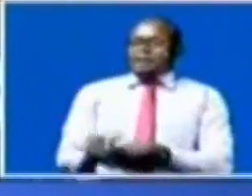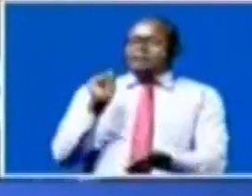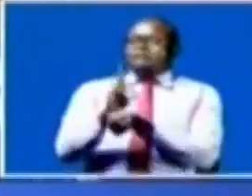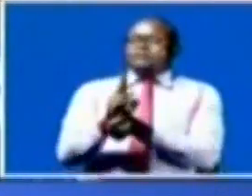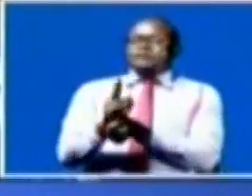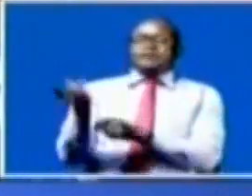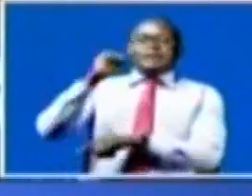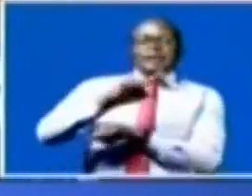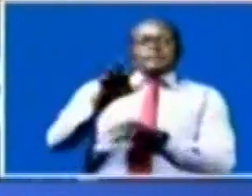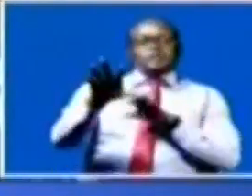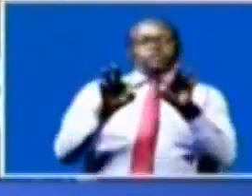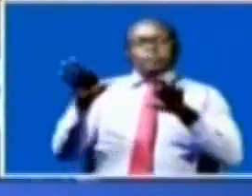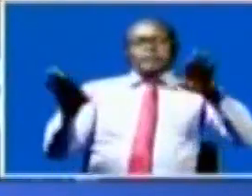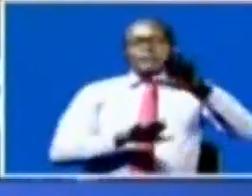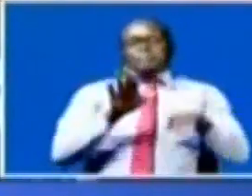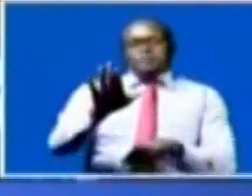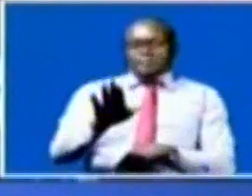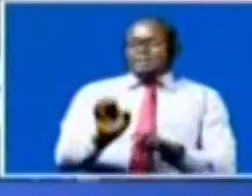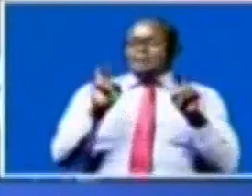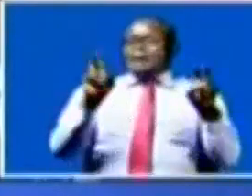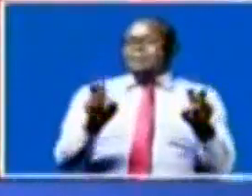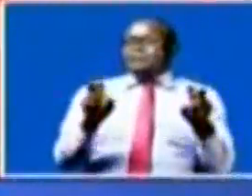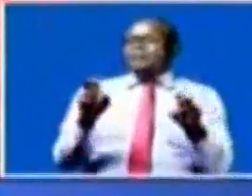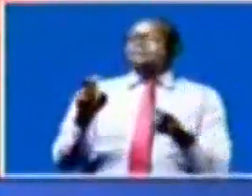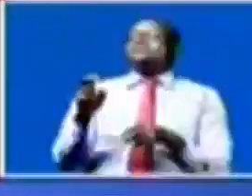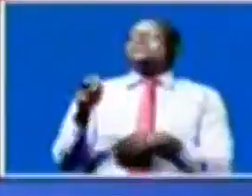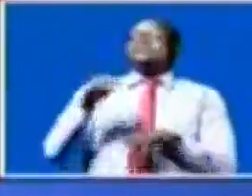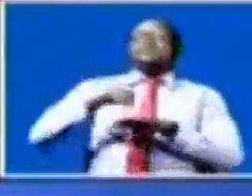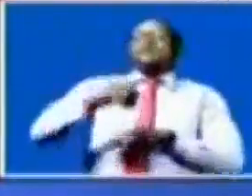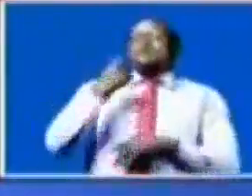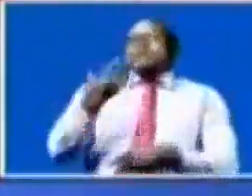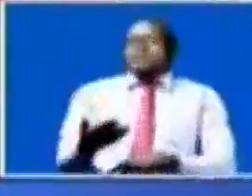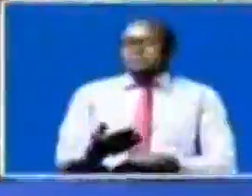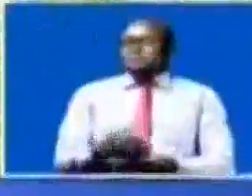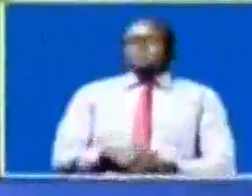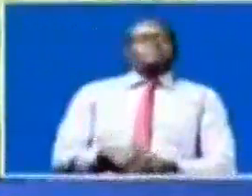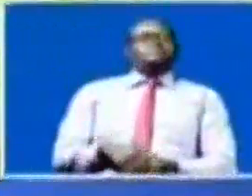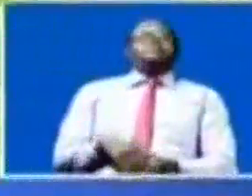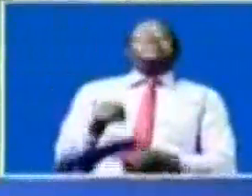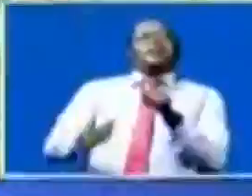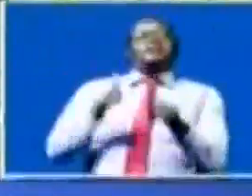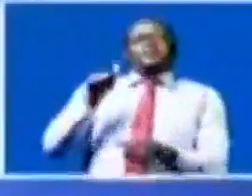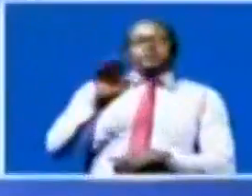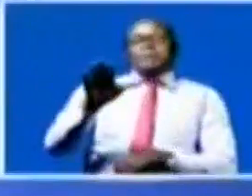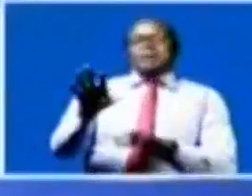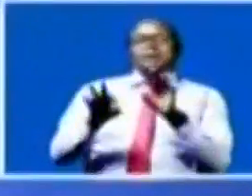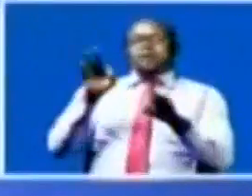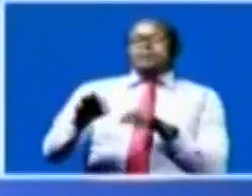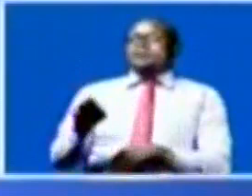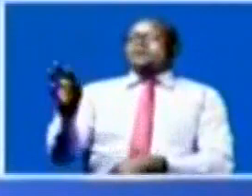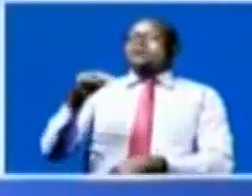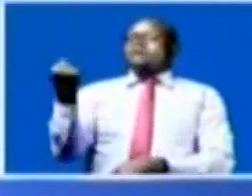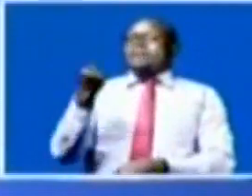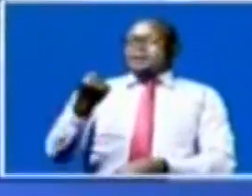to nominate his deputy, a matter Sonko laughed off, saying they rejected his main nominee,